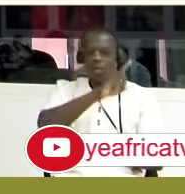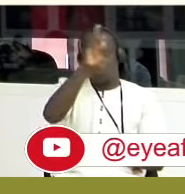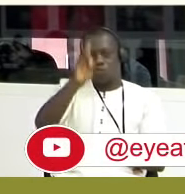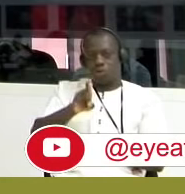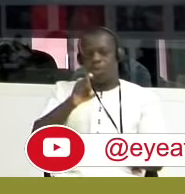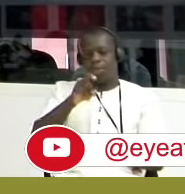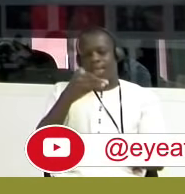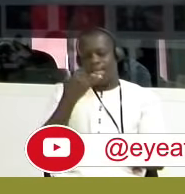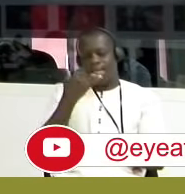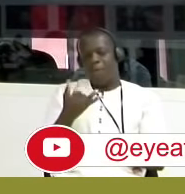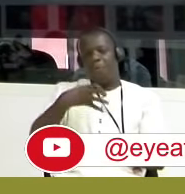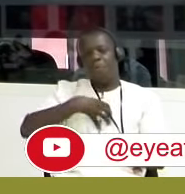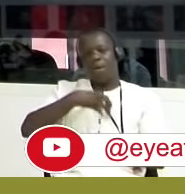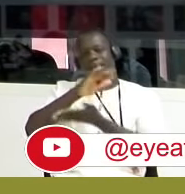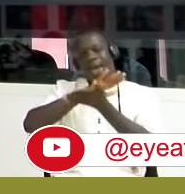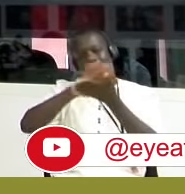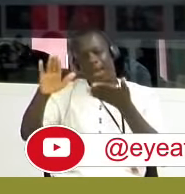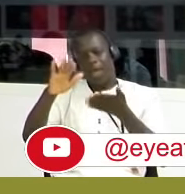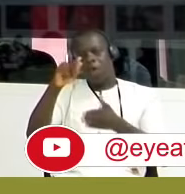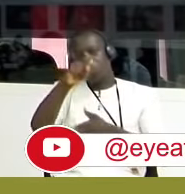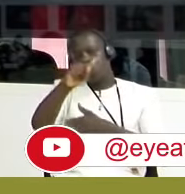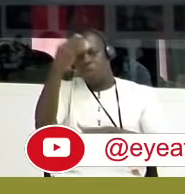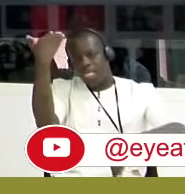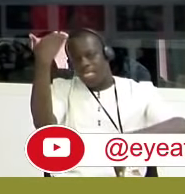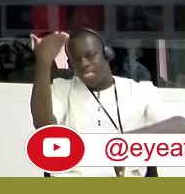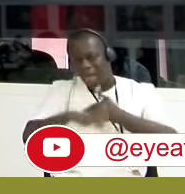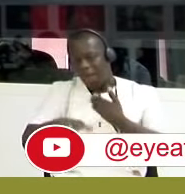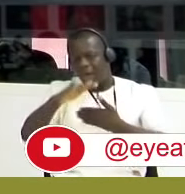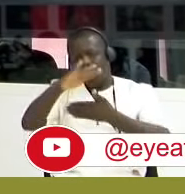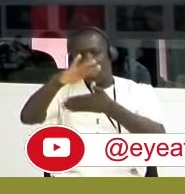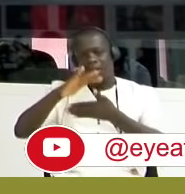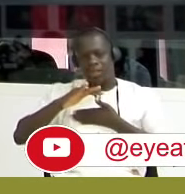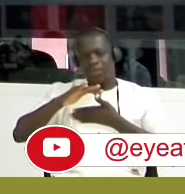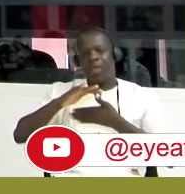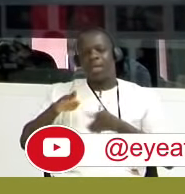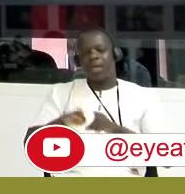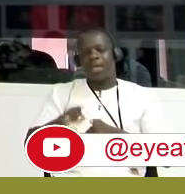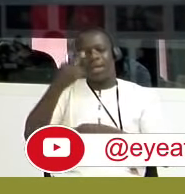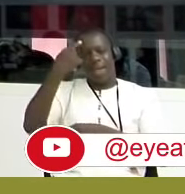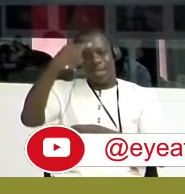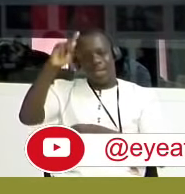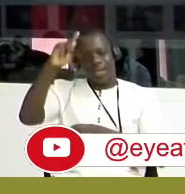Lead Counsel. So neither verbally nor in writing? That's correct.